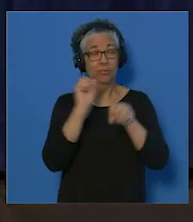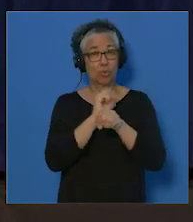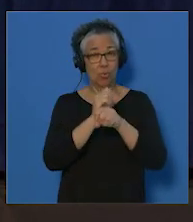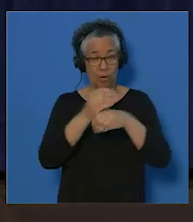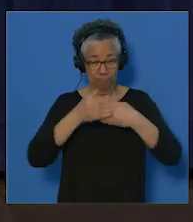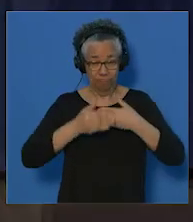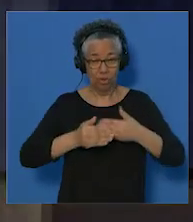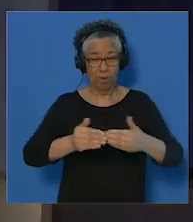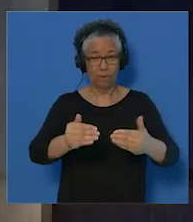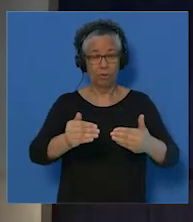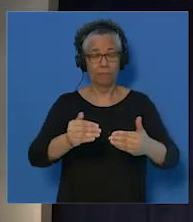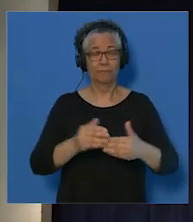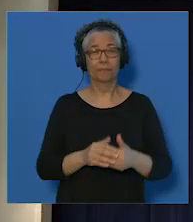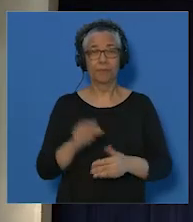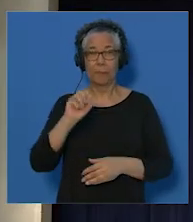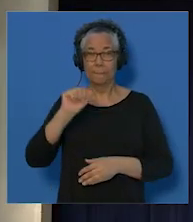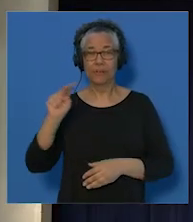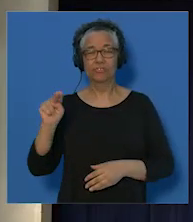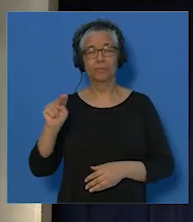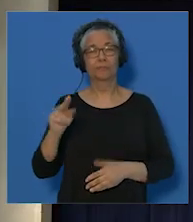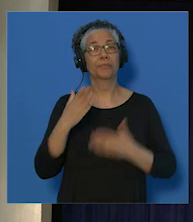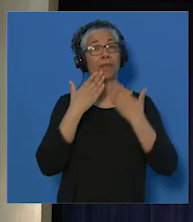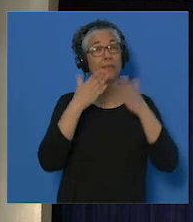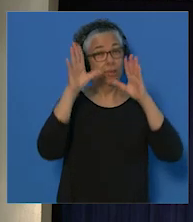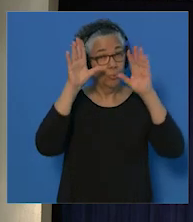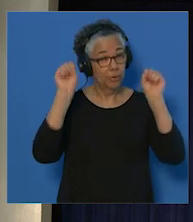Minister? Thank you, Premier.